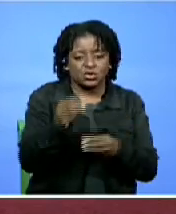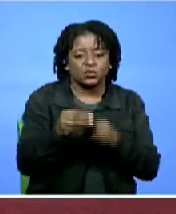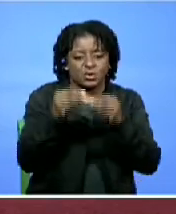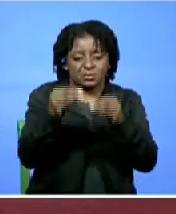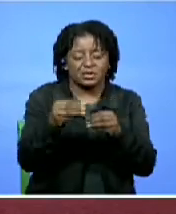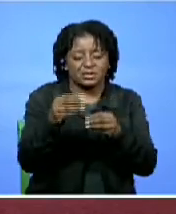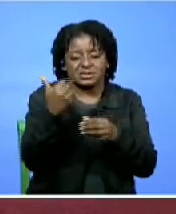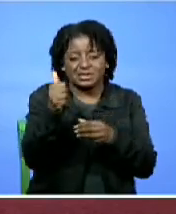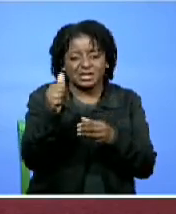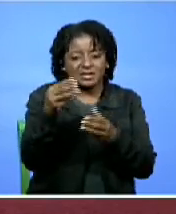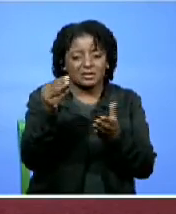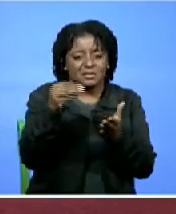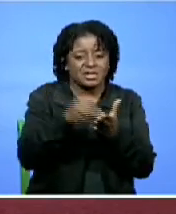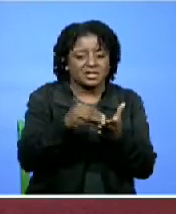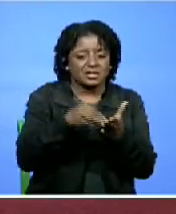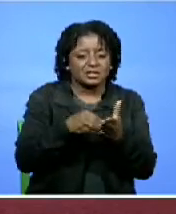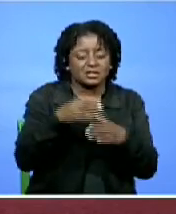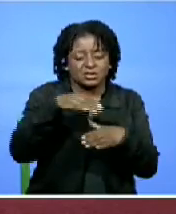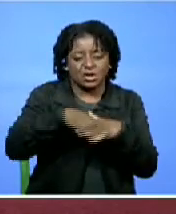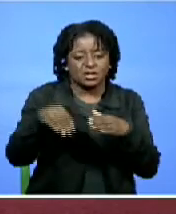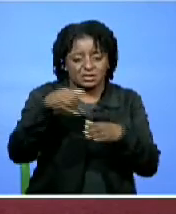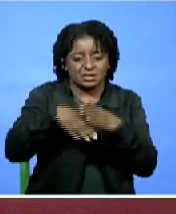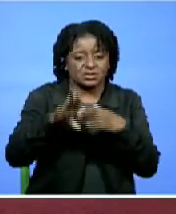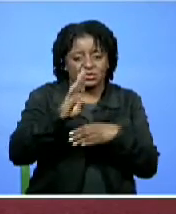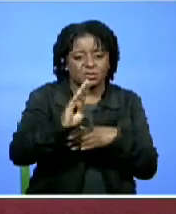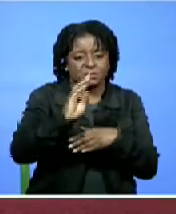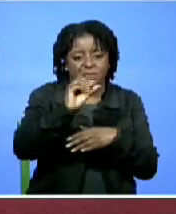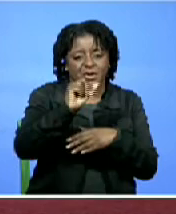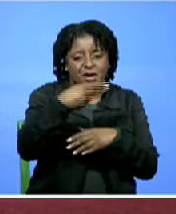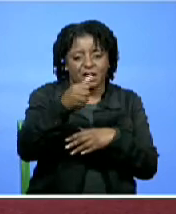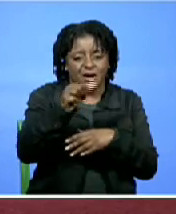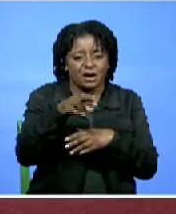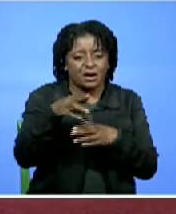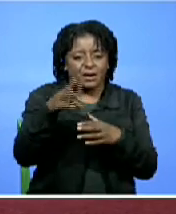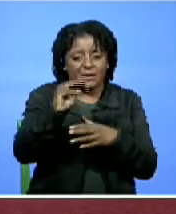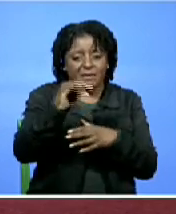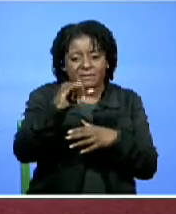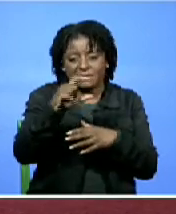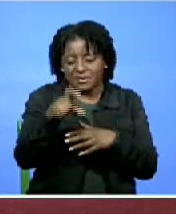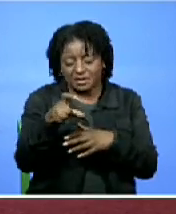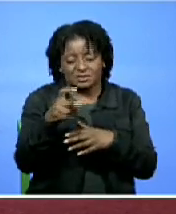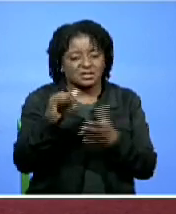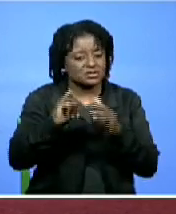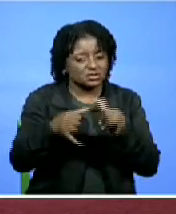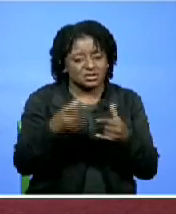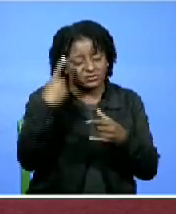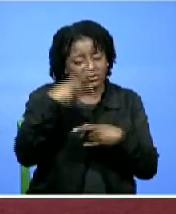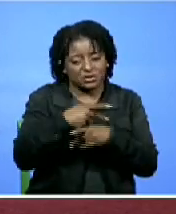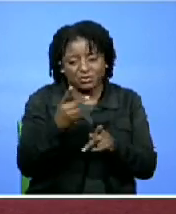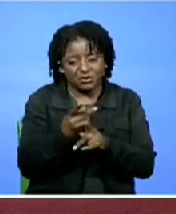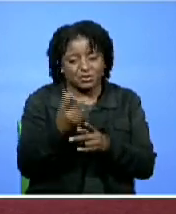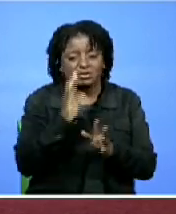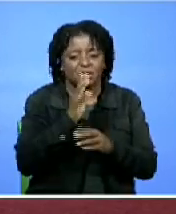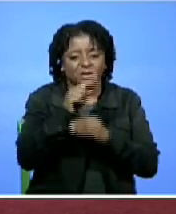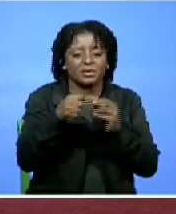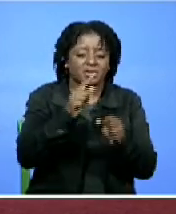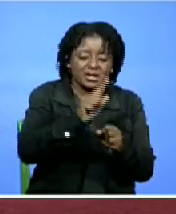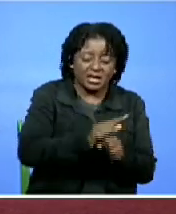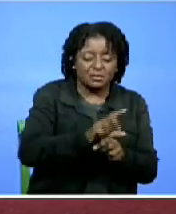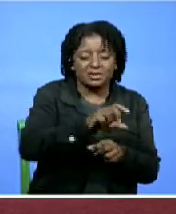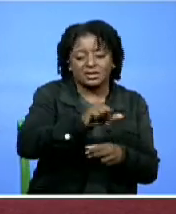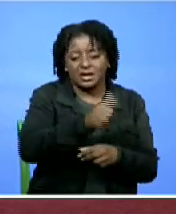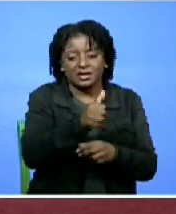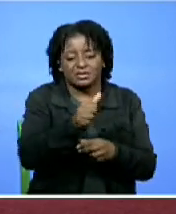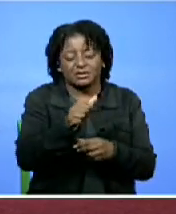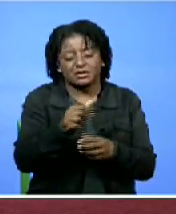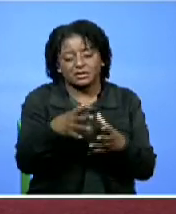is the government plant. And that is just for the product. We're talking about labor, we're talking about a number of other